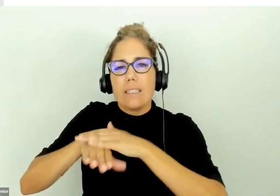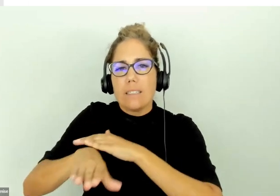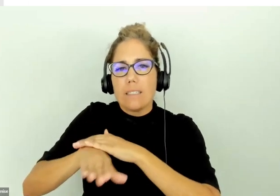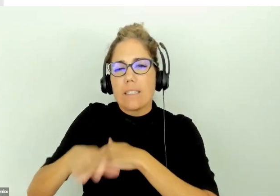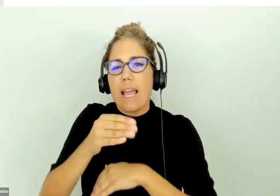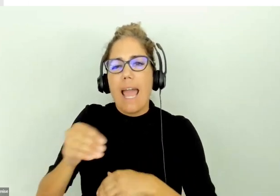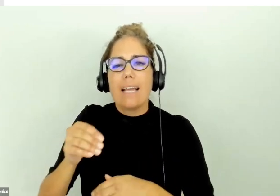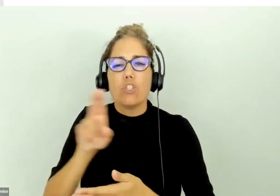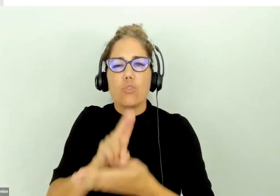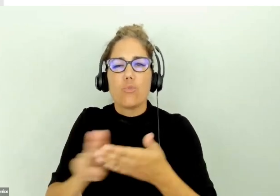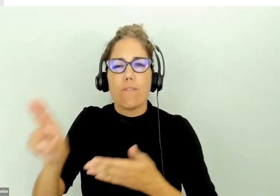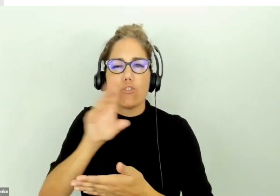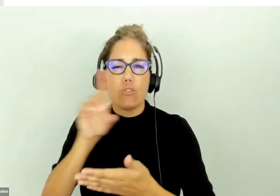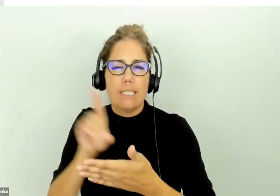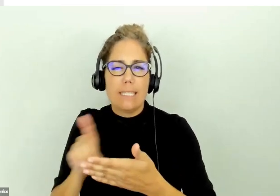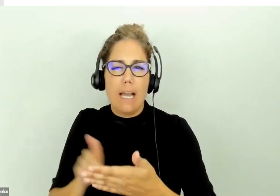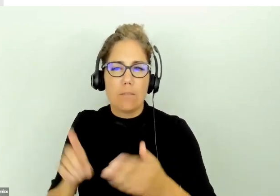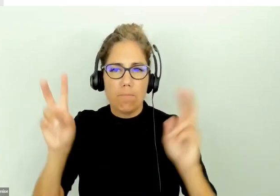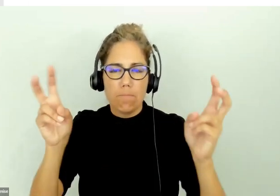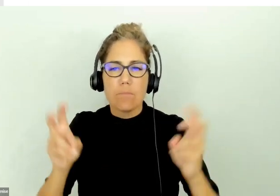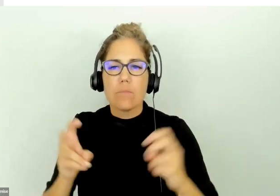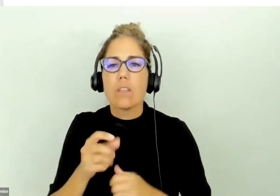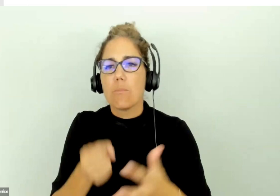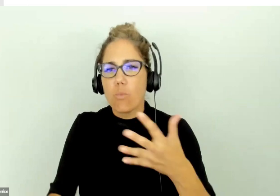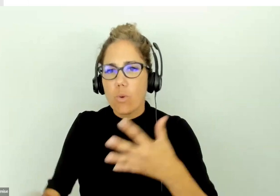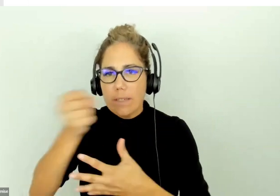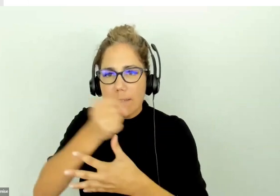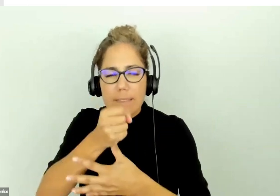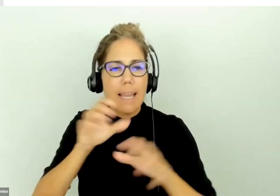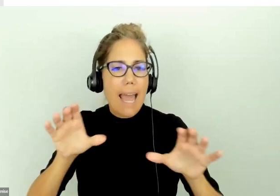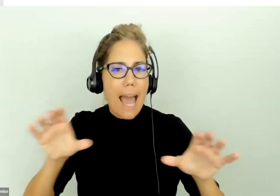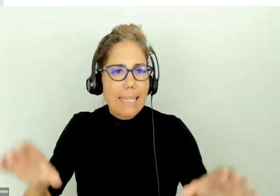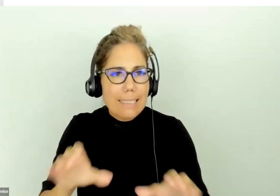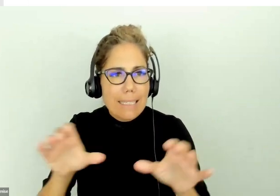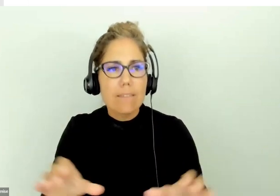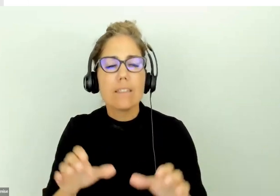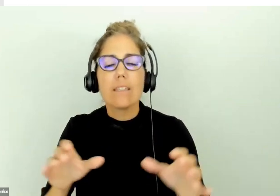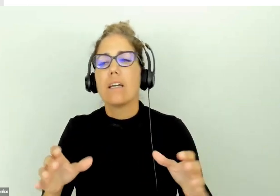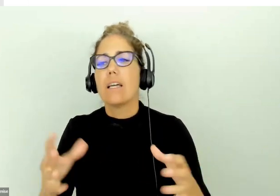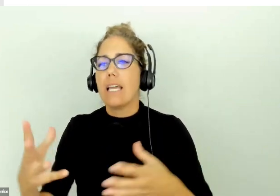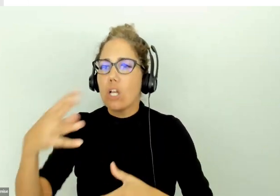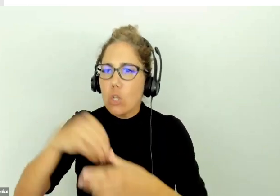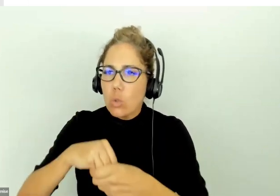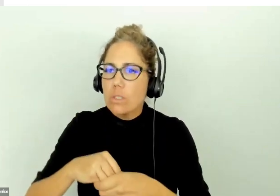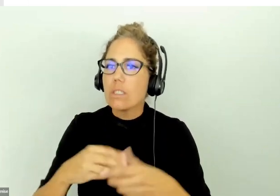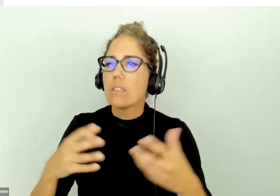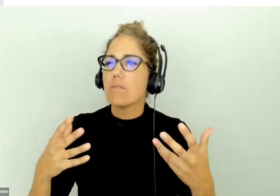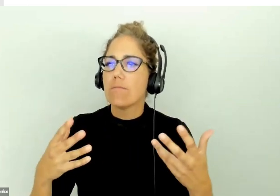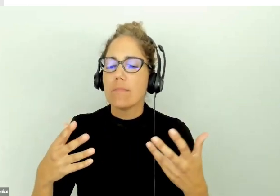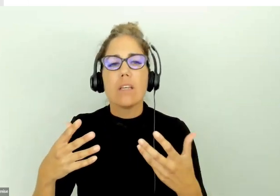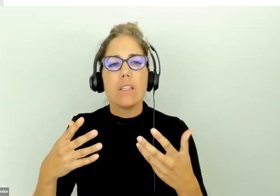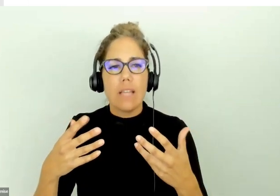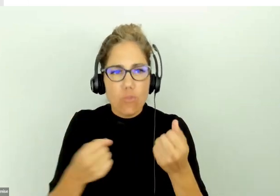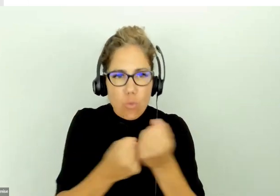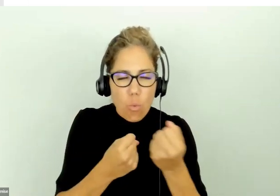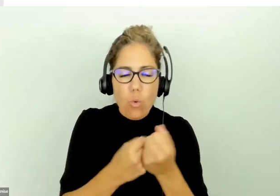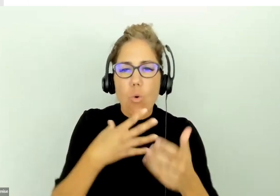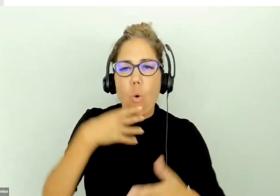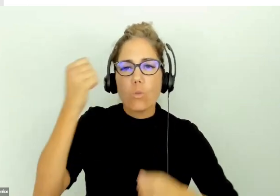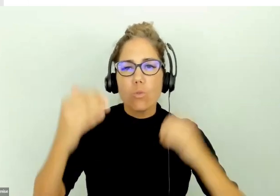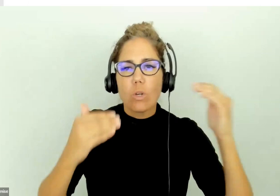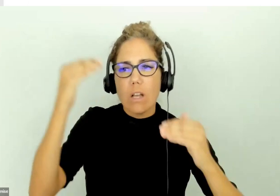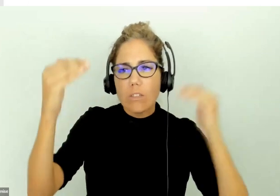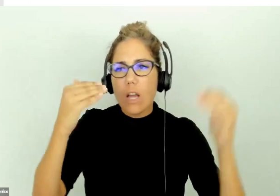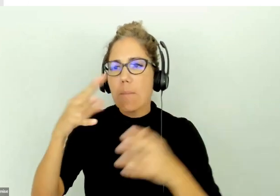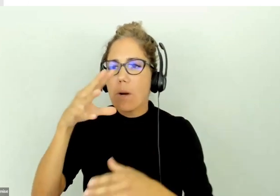universal design. This involves prioritizing activity-friendly and inclusive environments that support older adults in